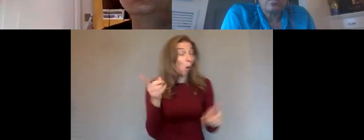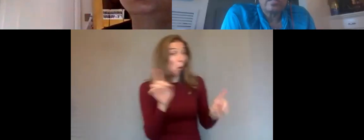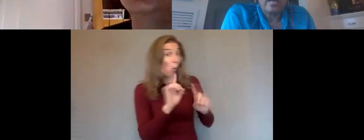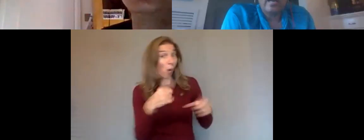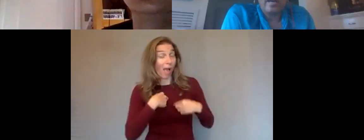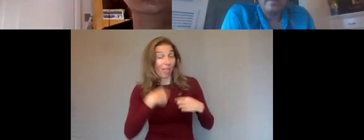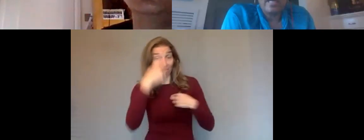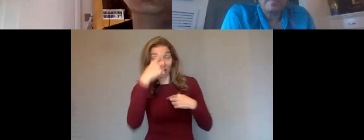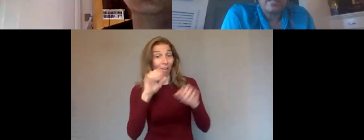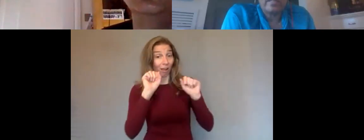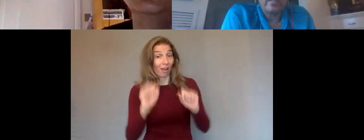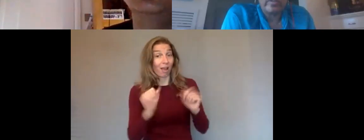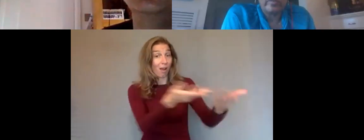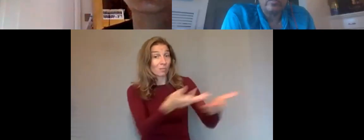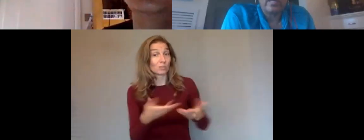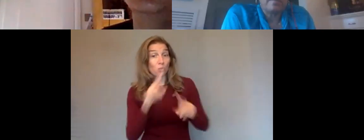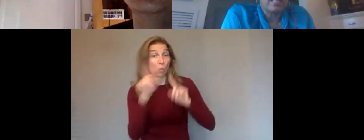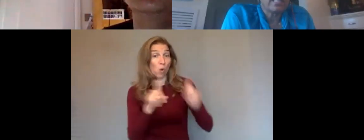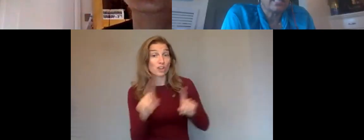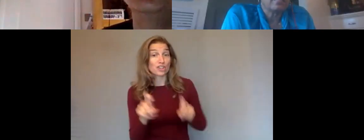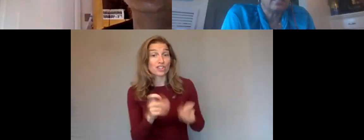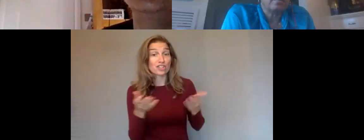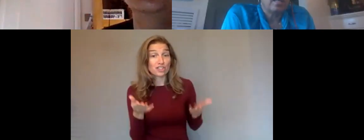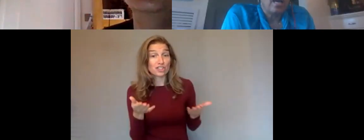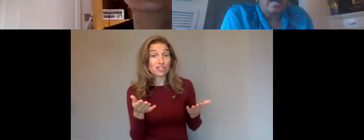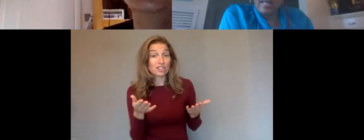I absolutely agree with you, and I mean, I